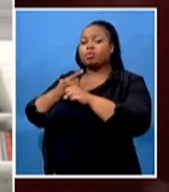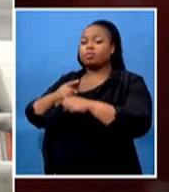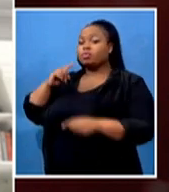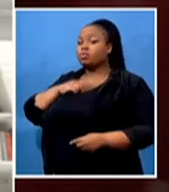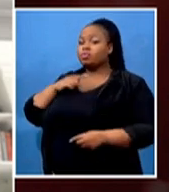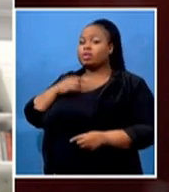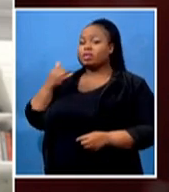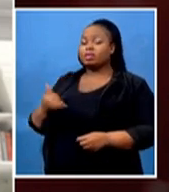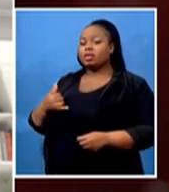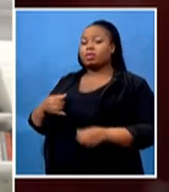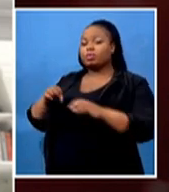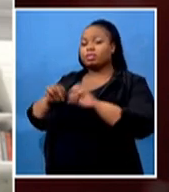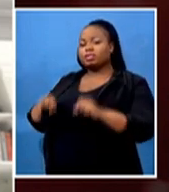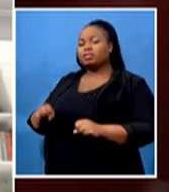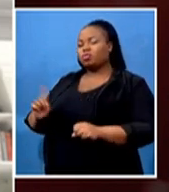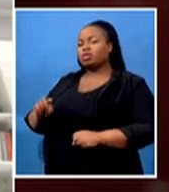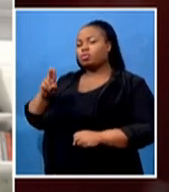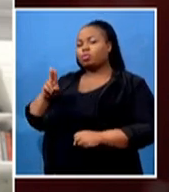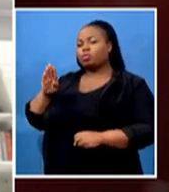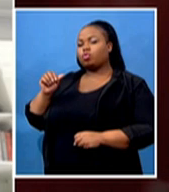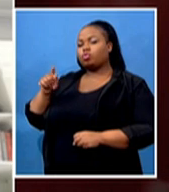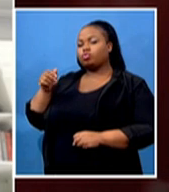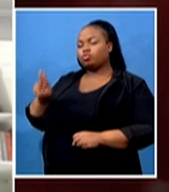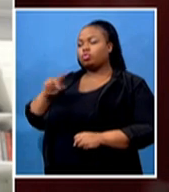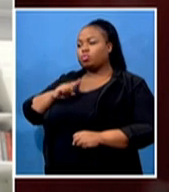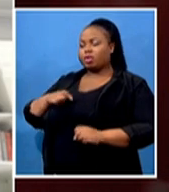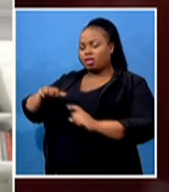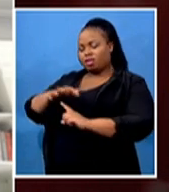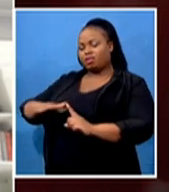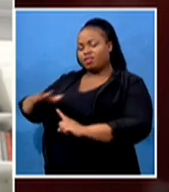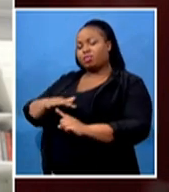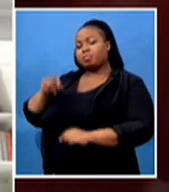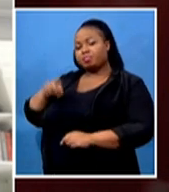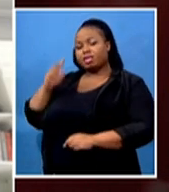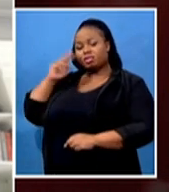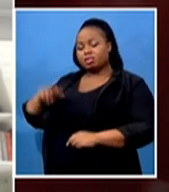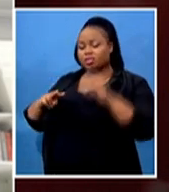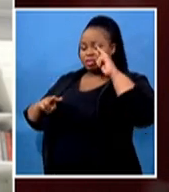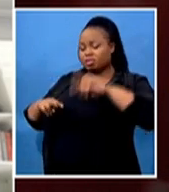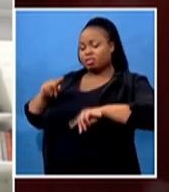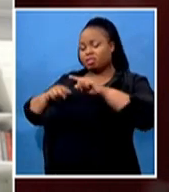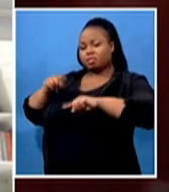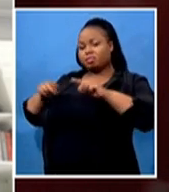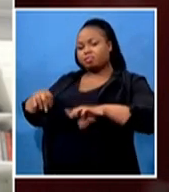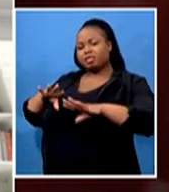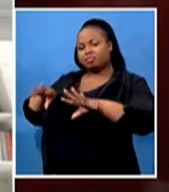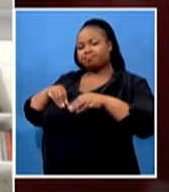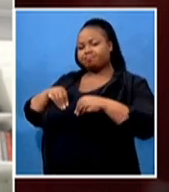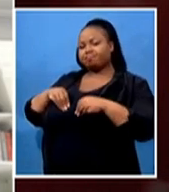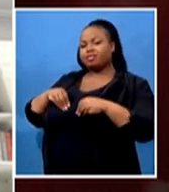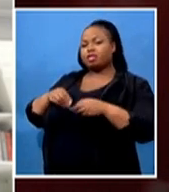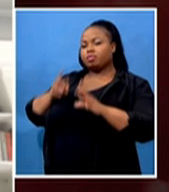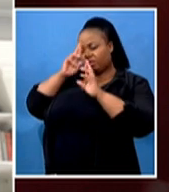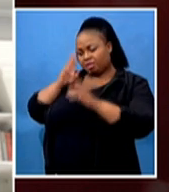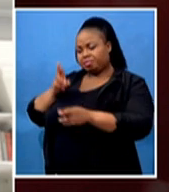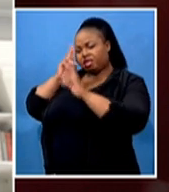system is the environment that allows diversity of views, tolerance, values of respect for different racial groups, religions, and so on and so